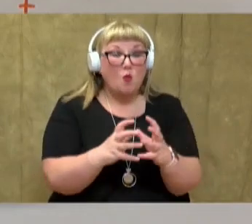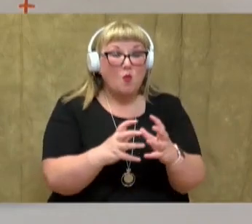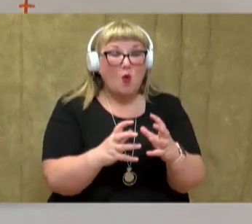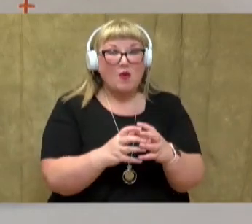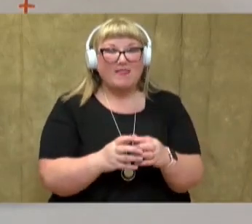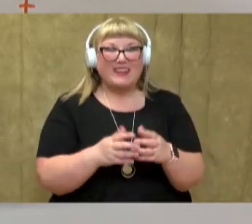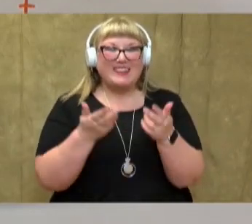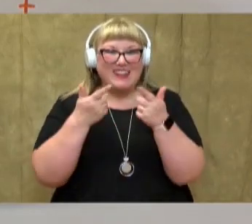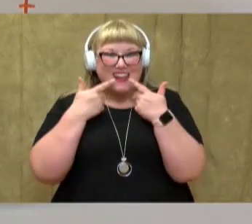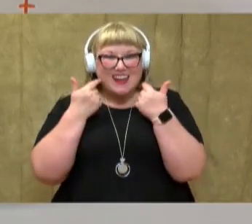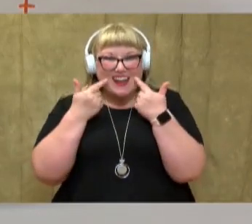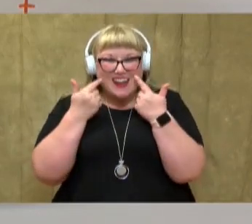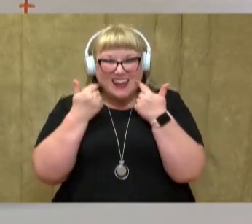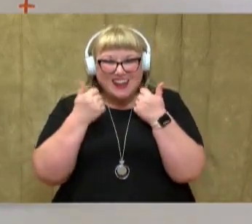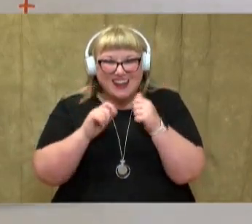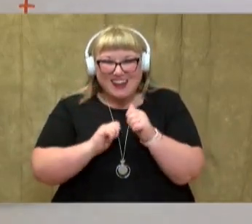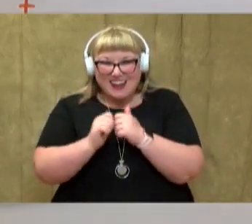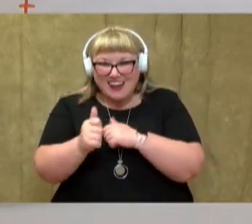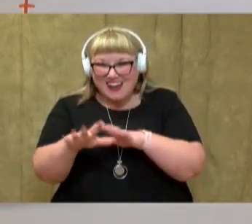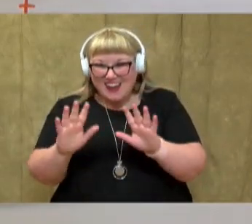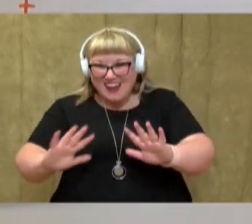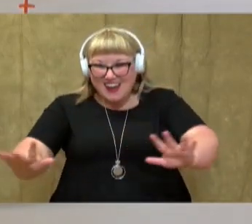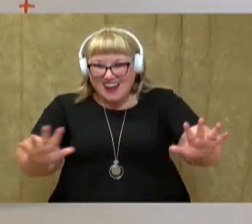and giggle as they pass.